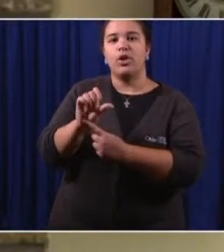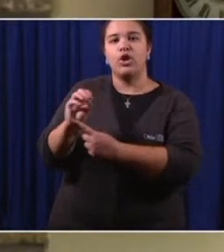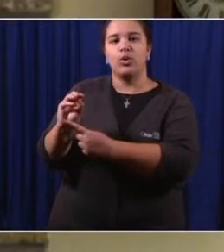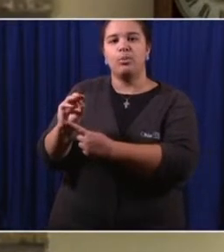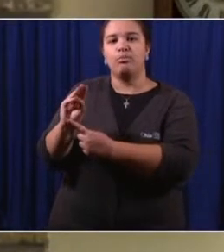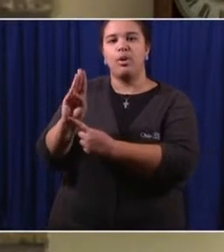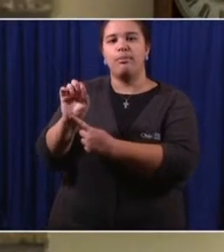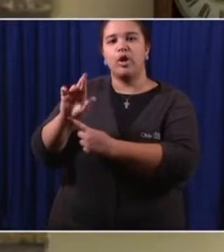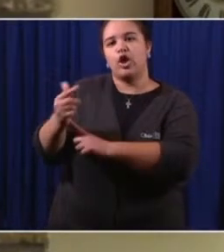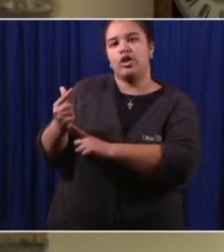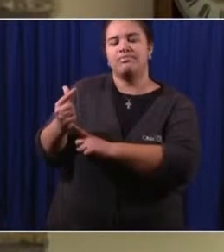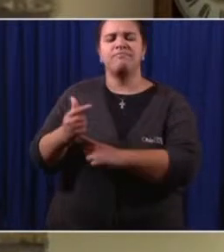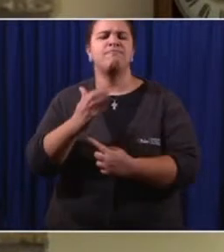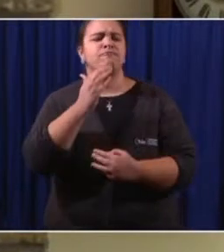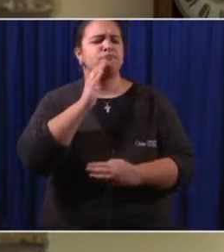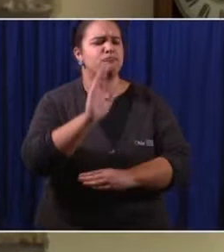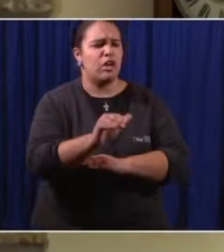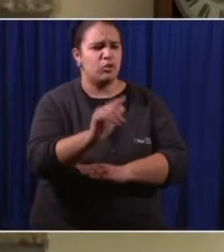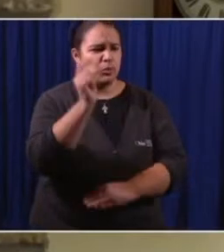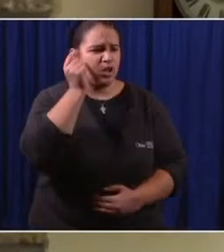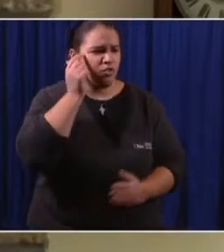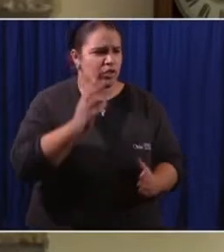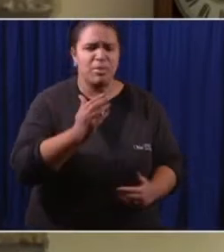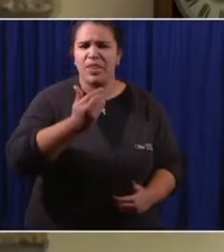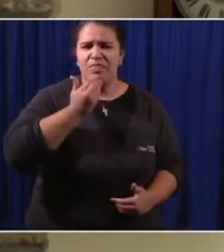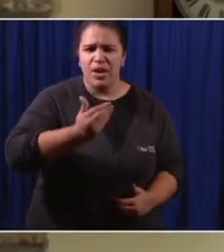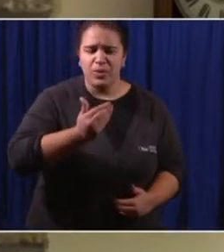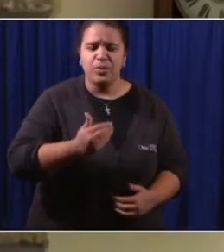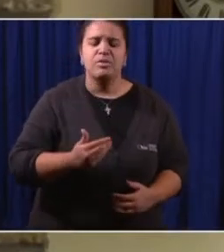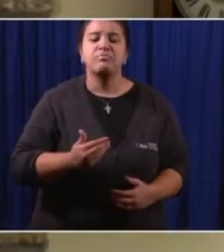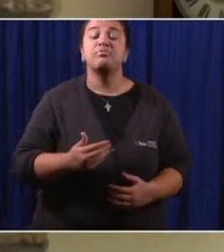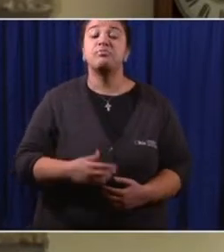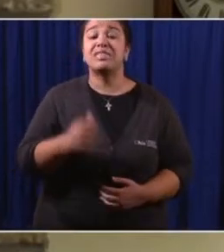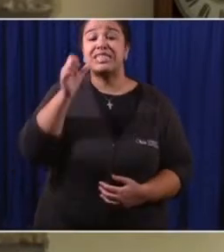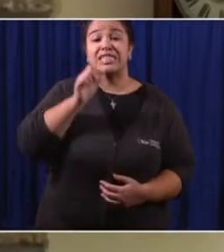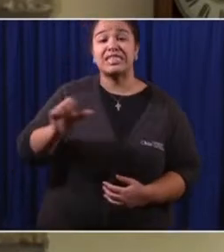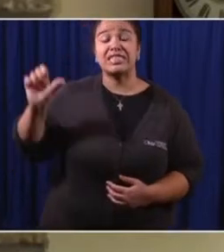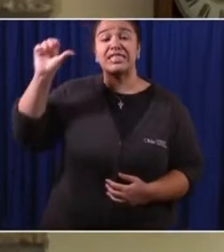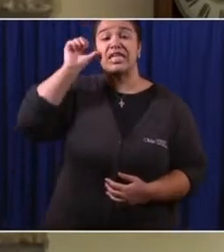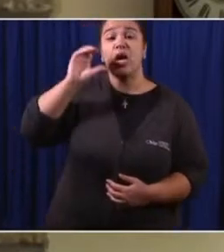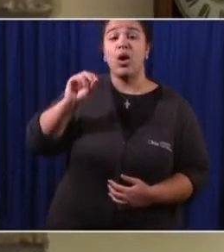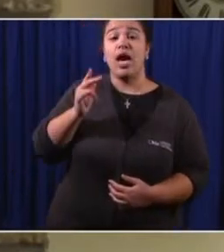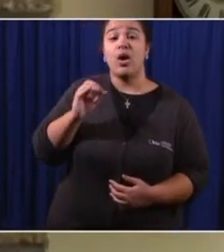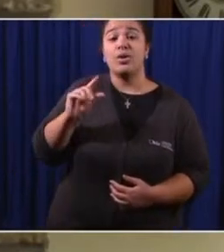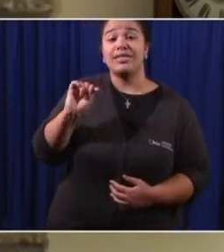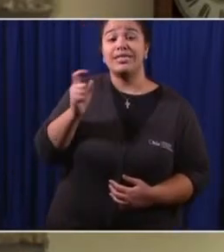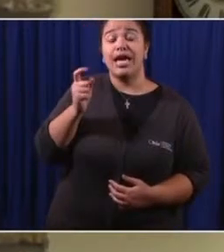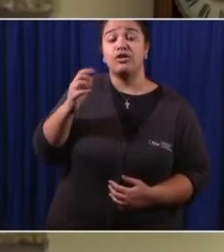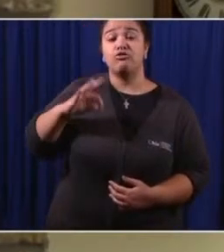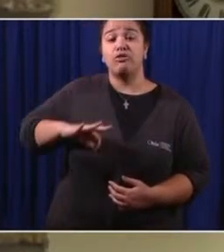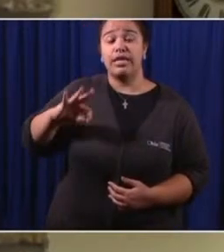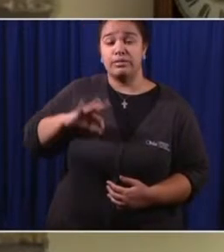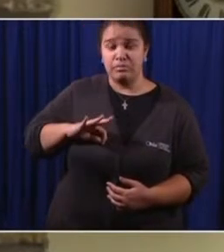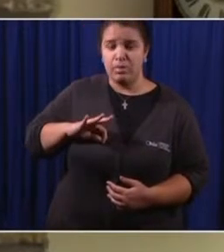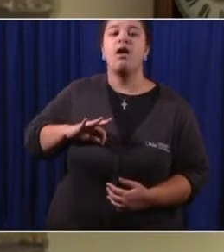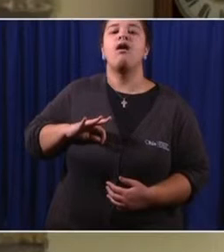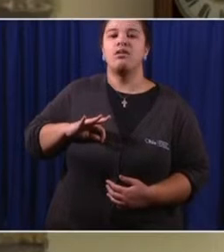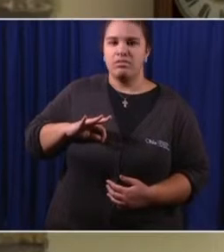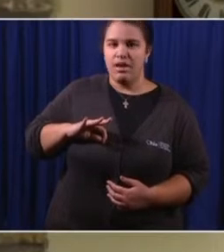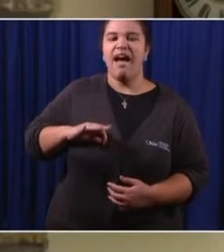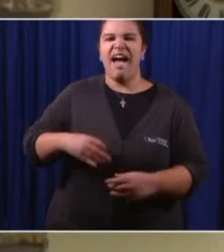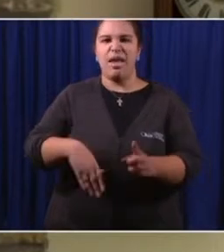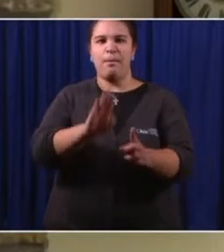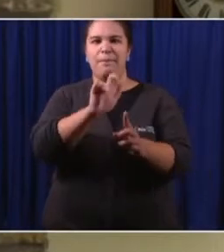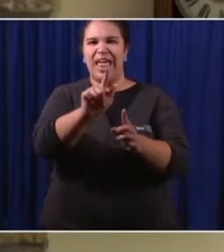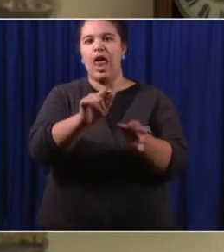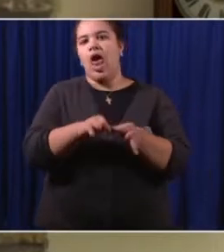Good afternoon, Governor. Thanks so much for having us. Yesterday, the Ohio Tax Credit Authority delayed both its vote on the largest state clawback in U.S.